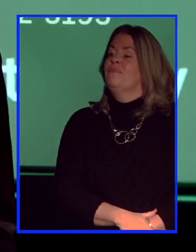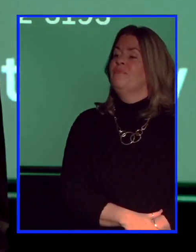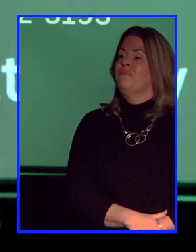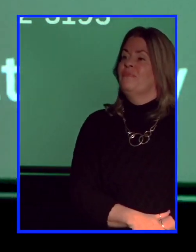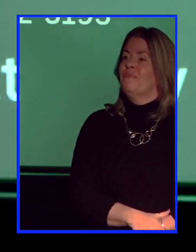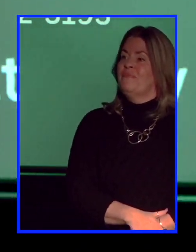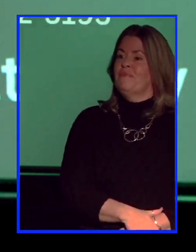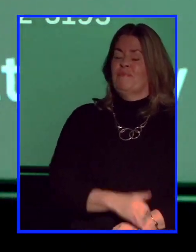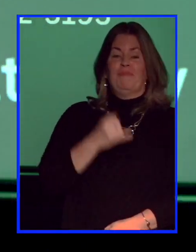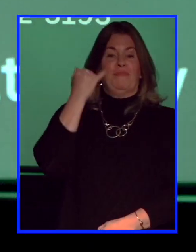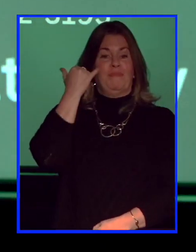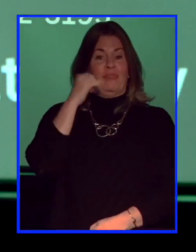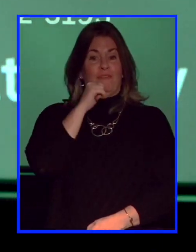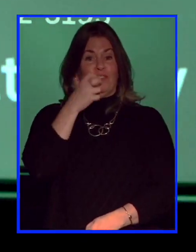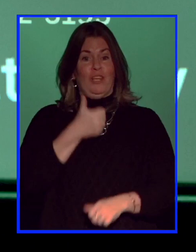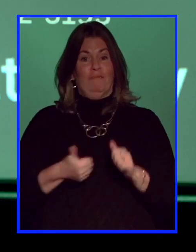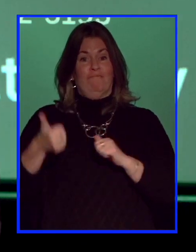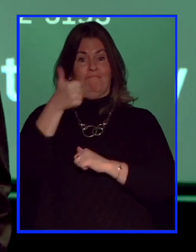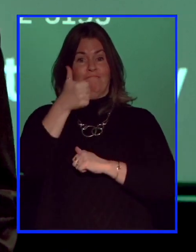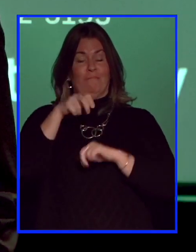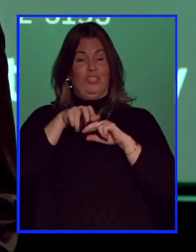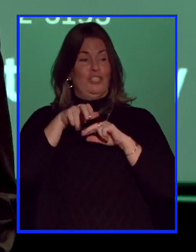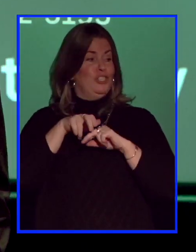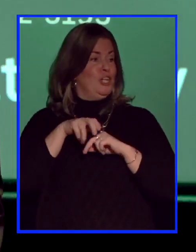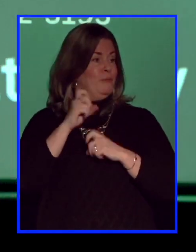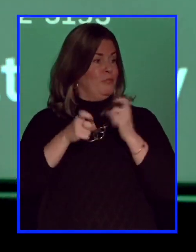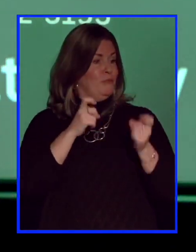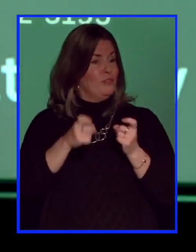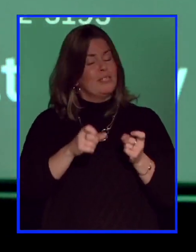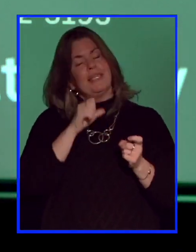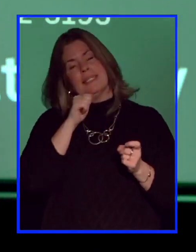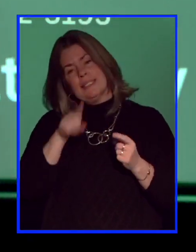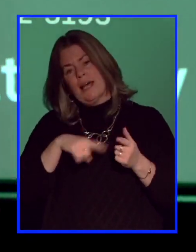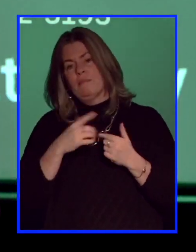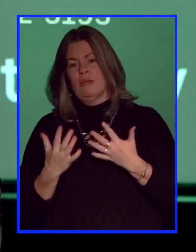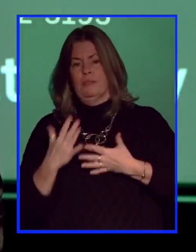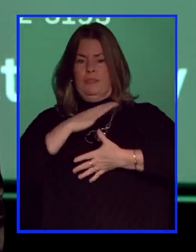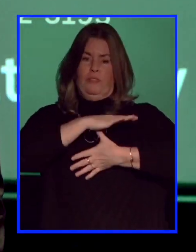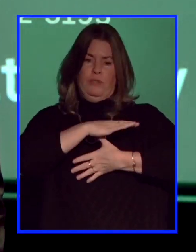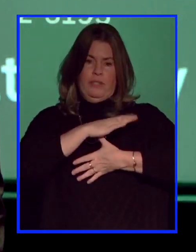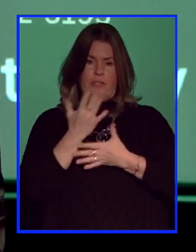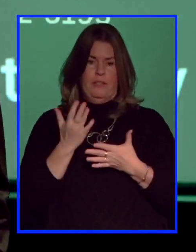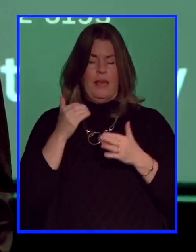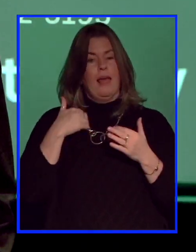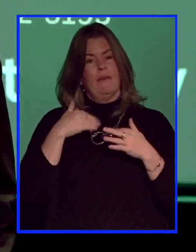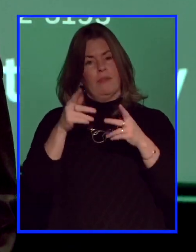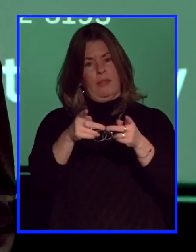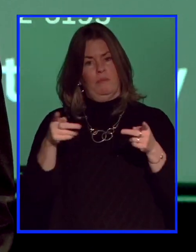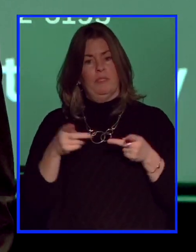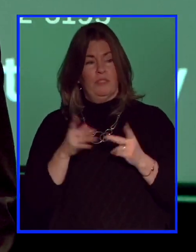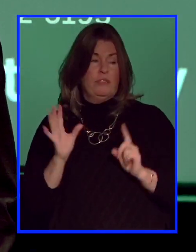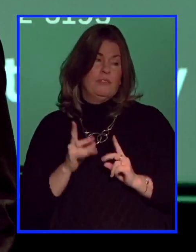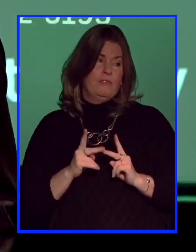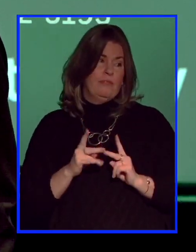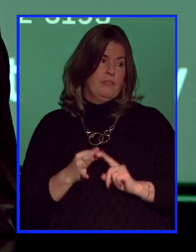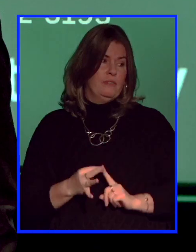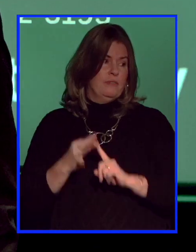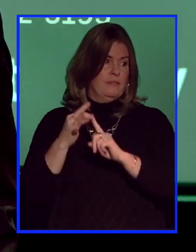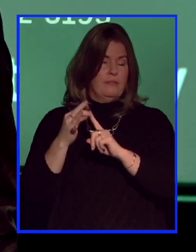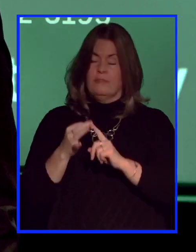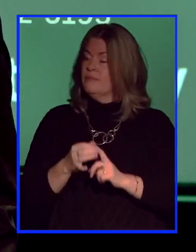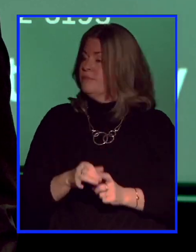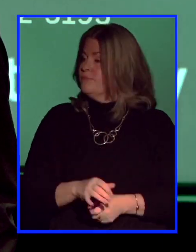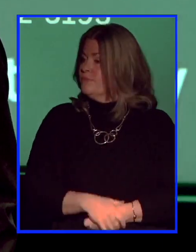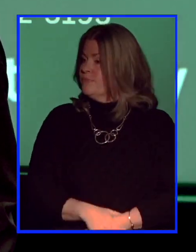If you're not chair of the Appropriations Committee, then it's not all about seniority. I mean, having that position is really unique.